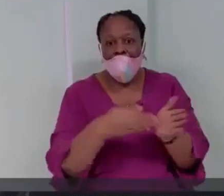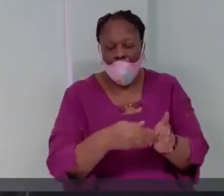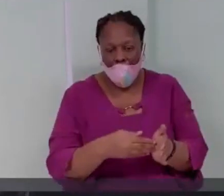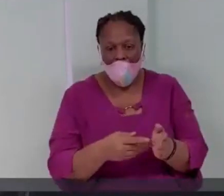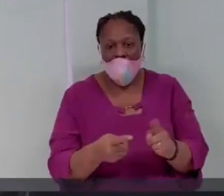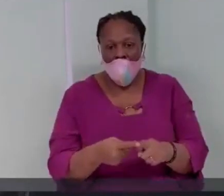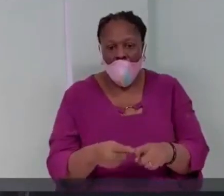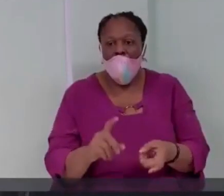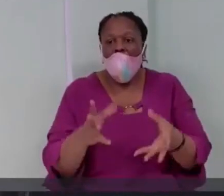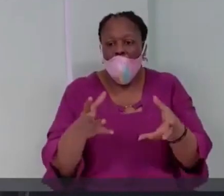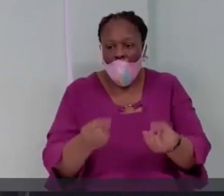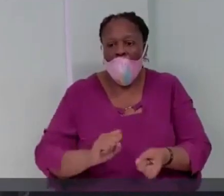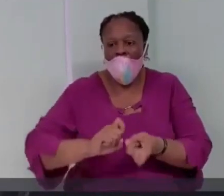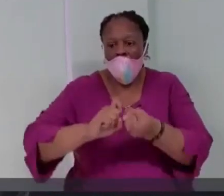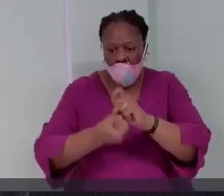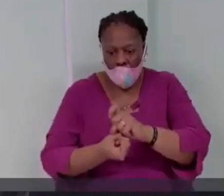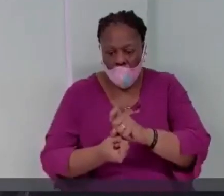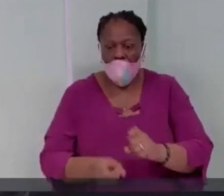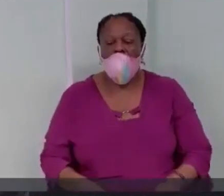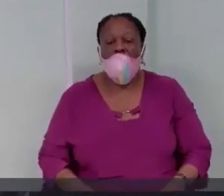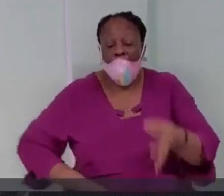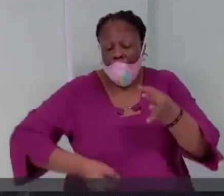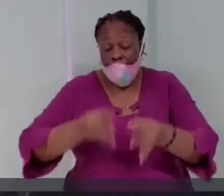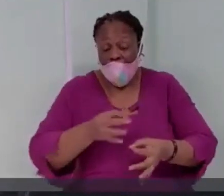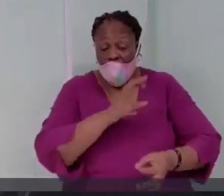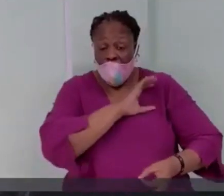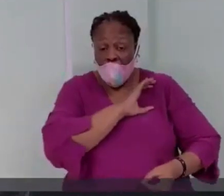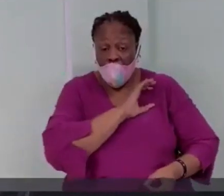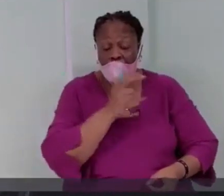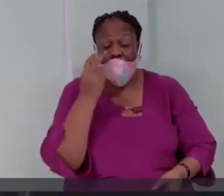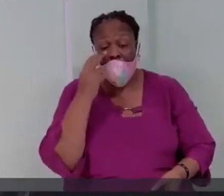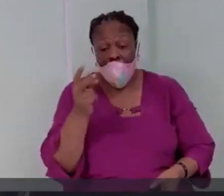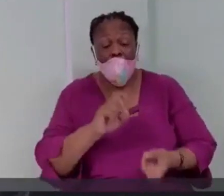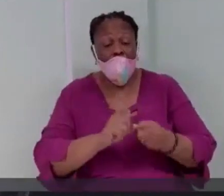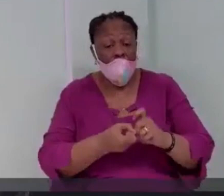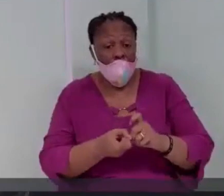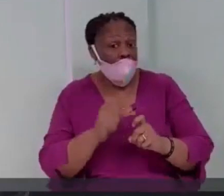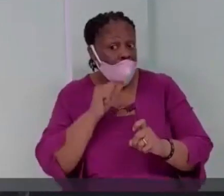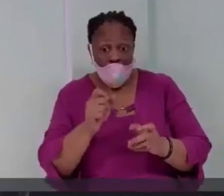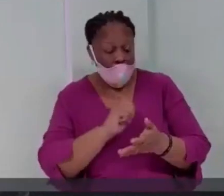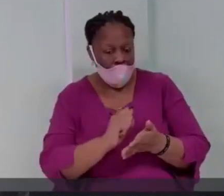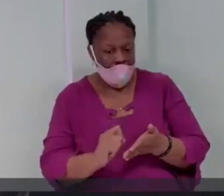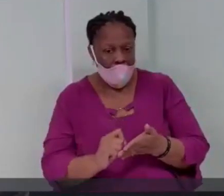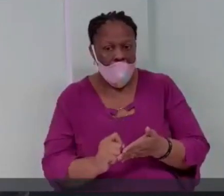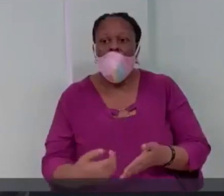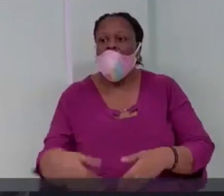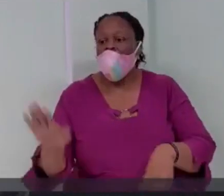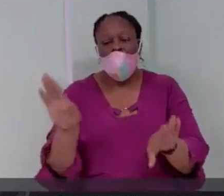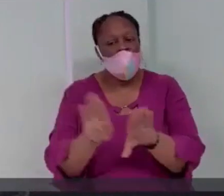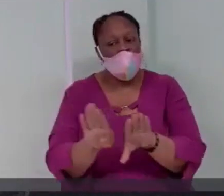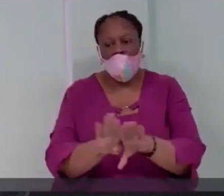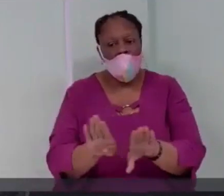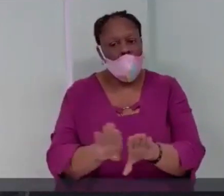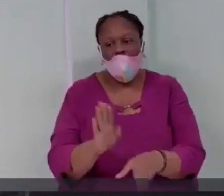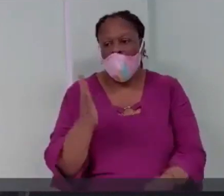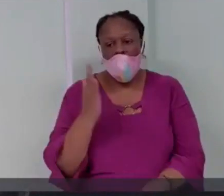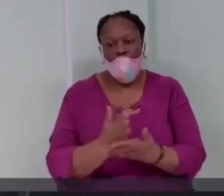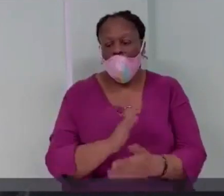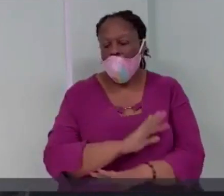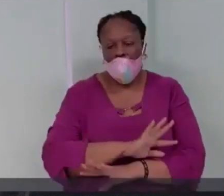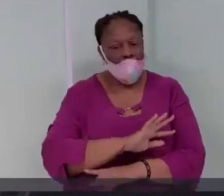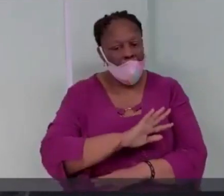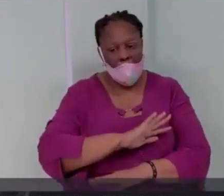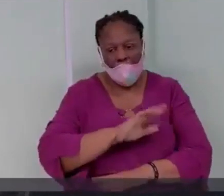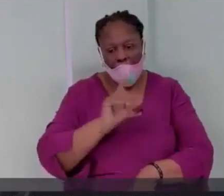you will not be allowed to have the event at the new venue. We ask for your full cooperation and to always